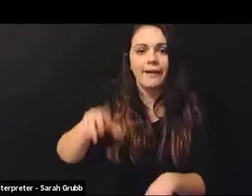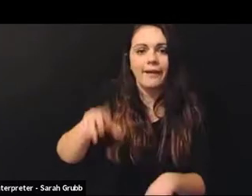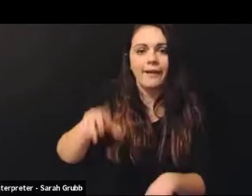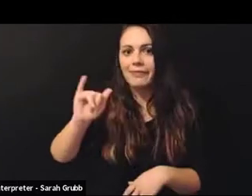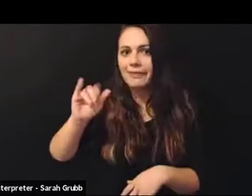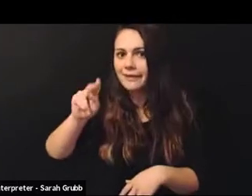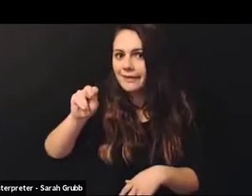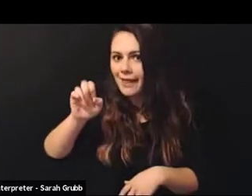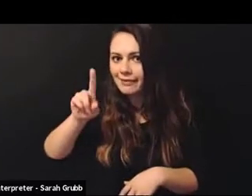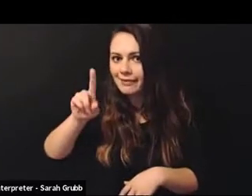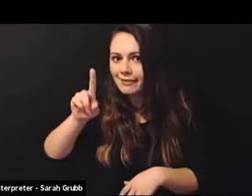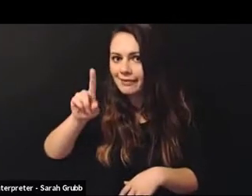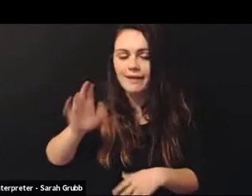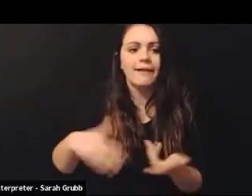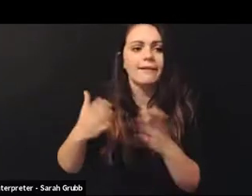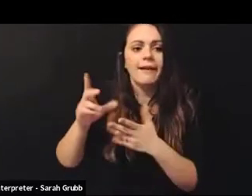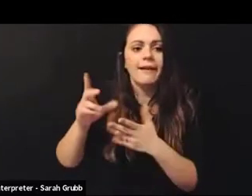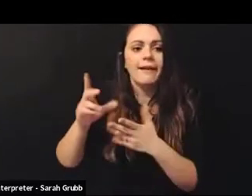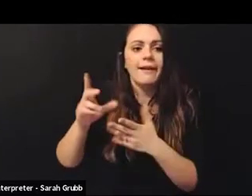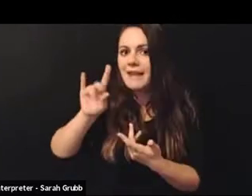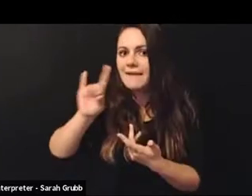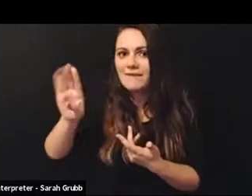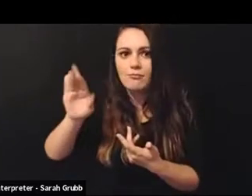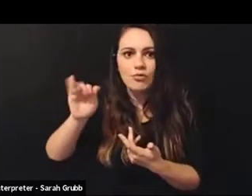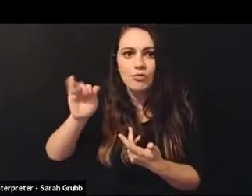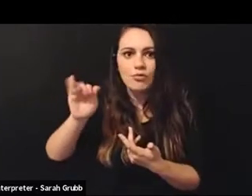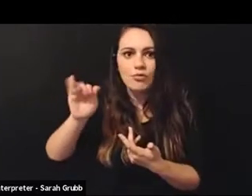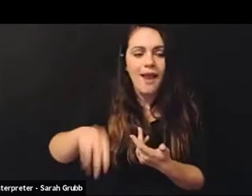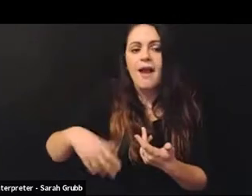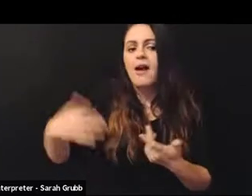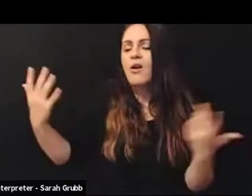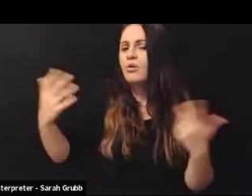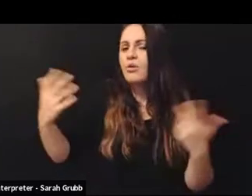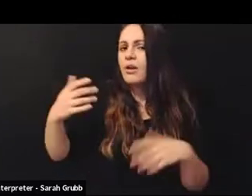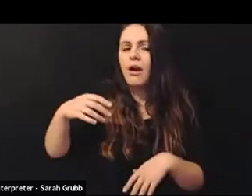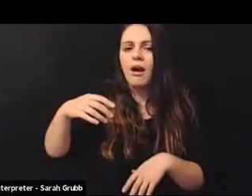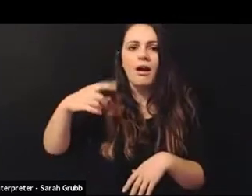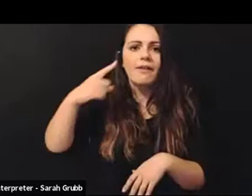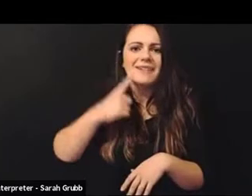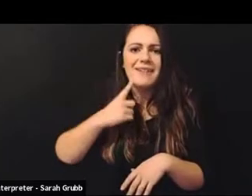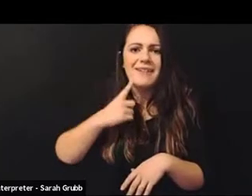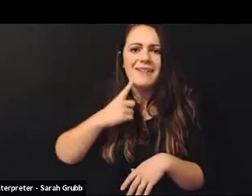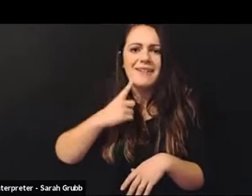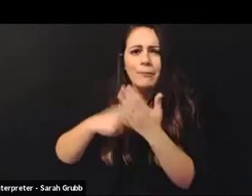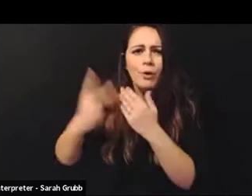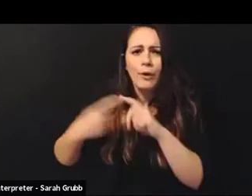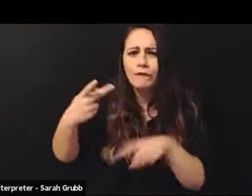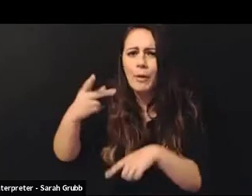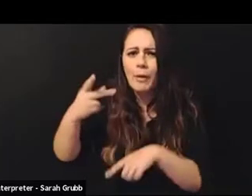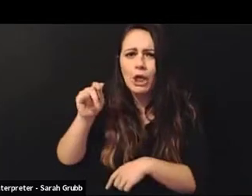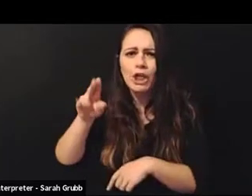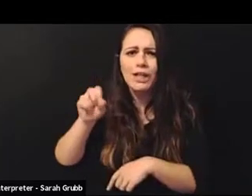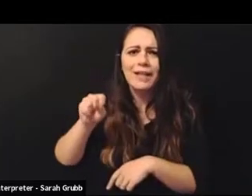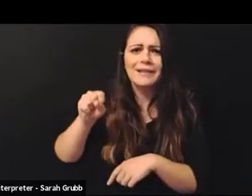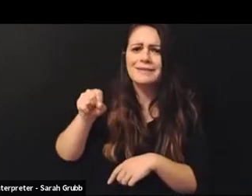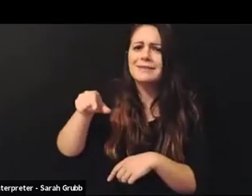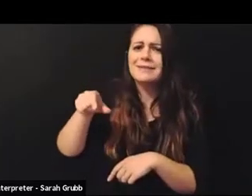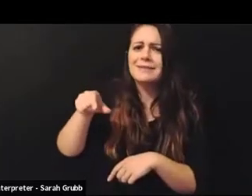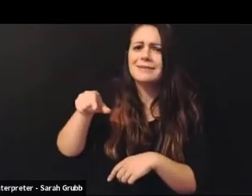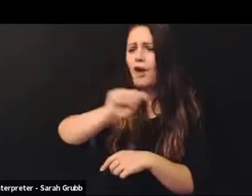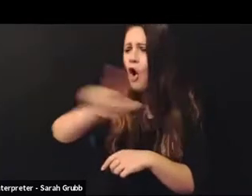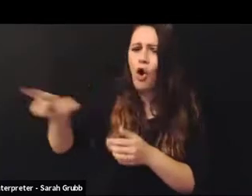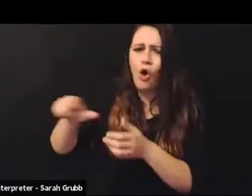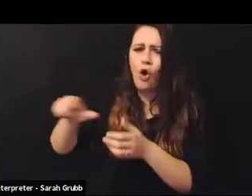from all the good work people are doing in the DeafBlind program at Perkins. We know this works. So follow the child. Make